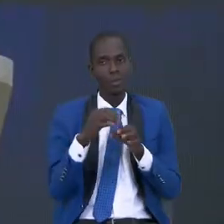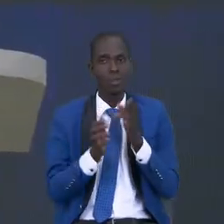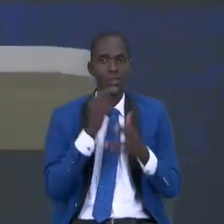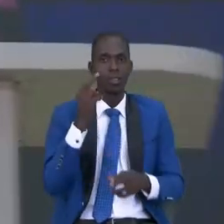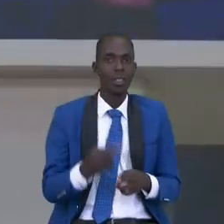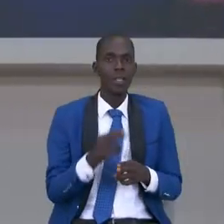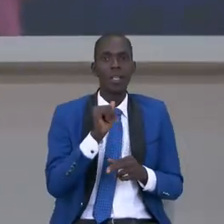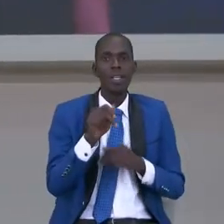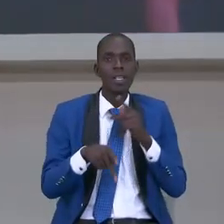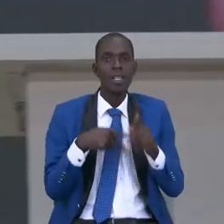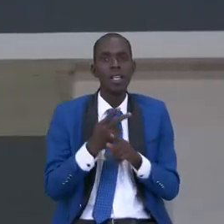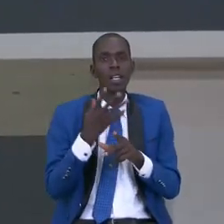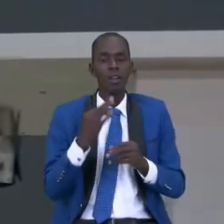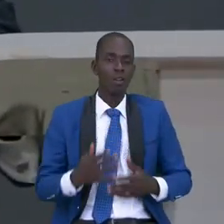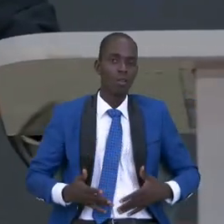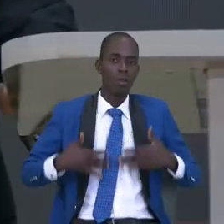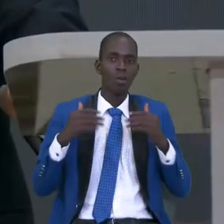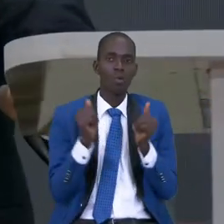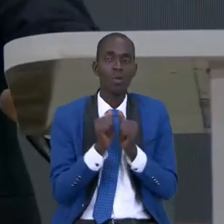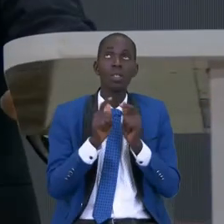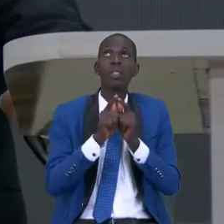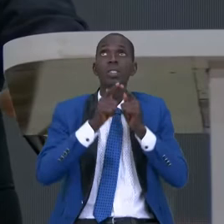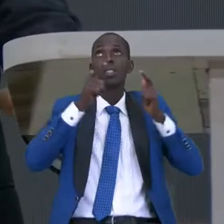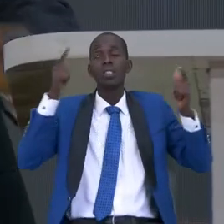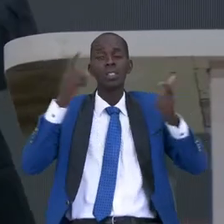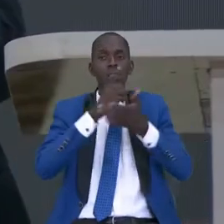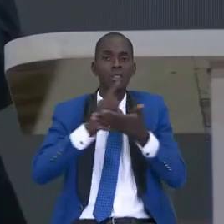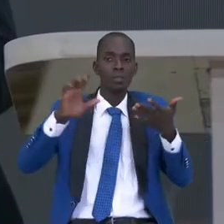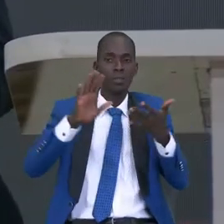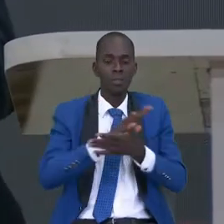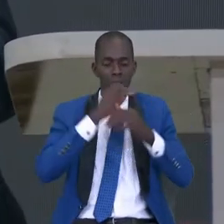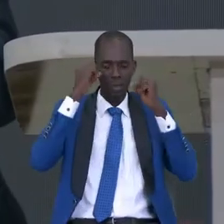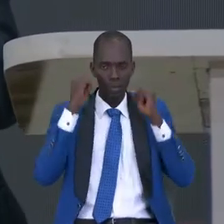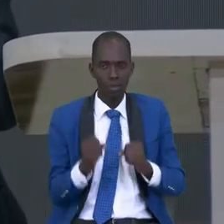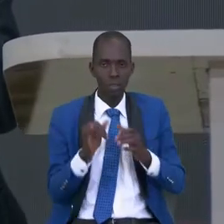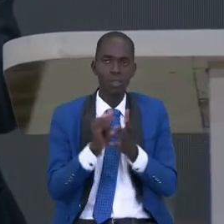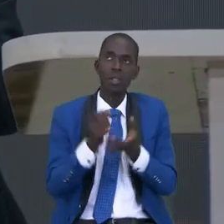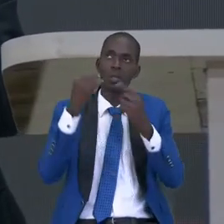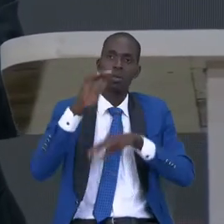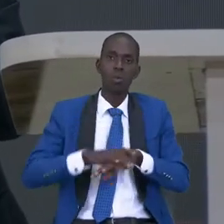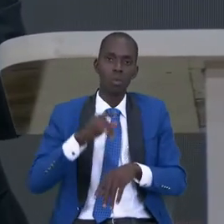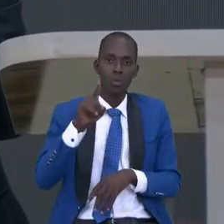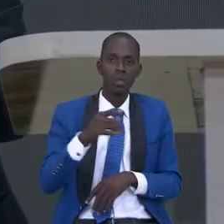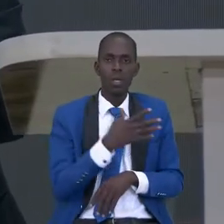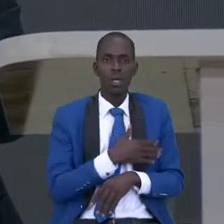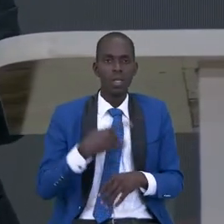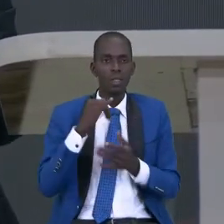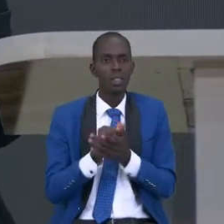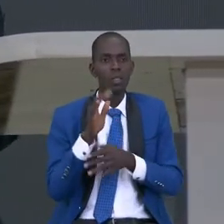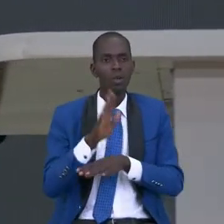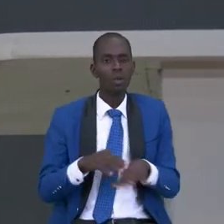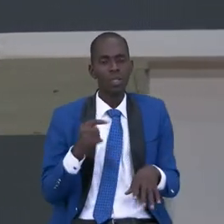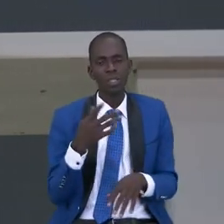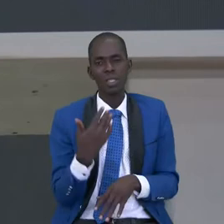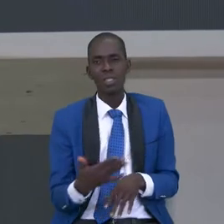life with divine supernatural strength that comes to you, and he says, he calleth doses which